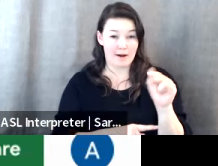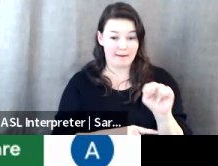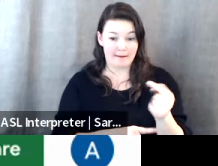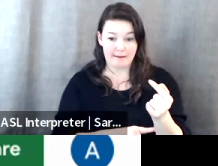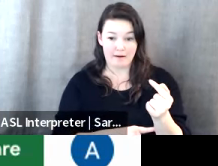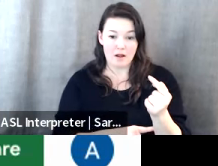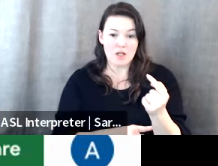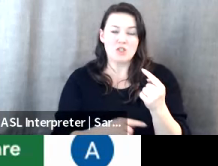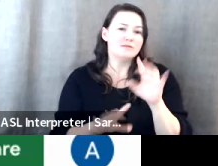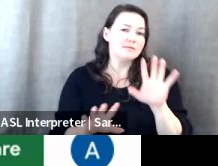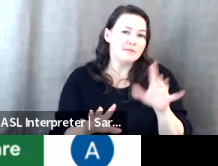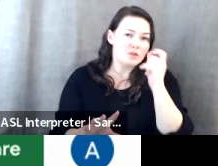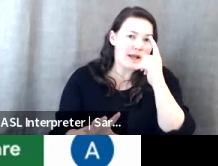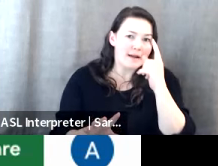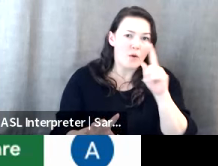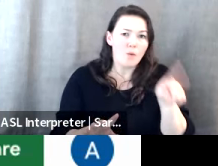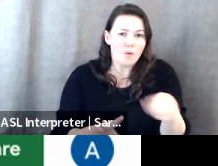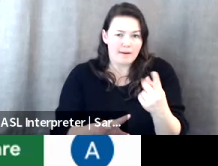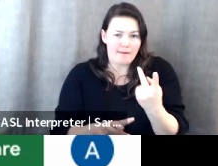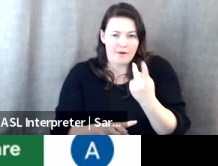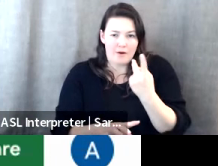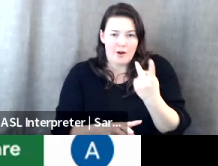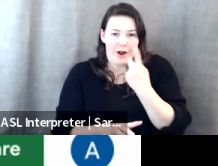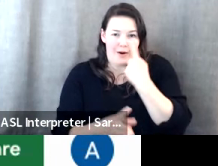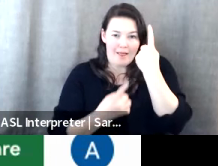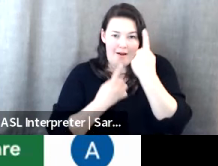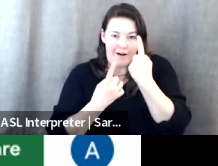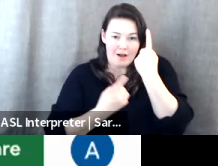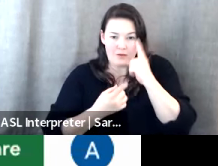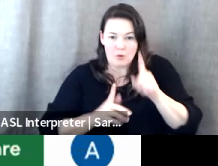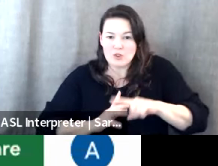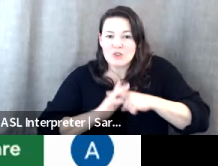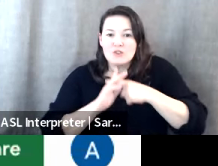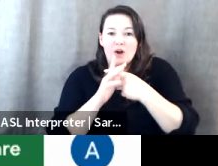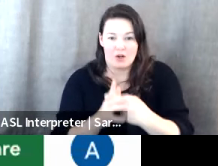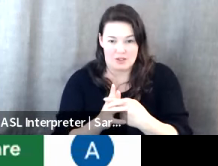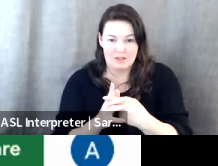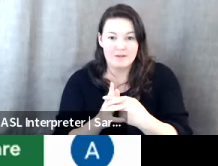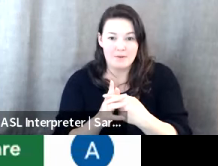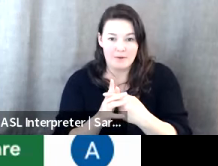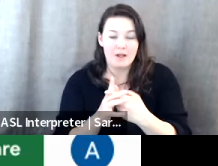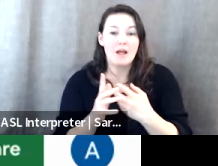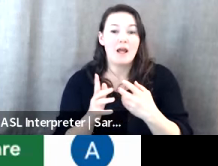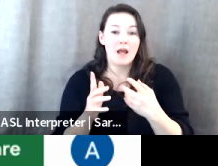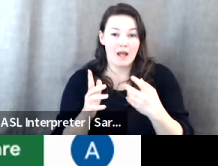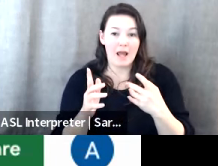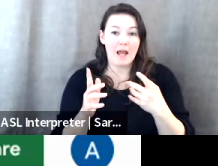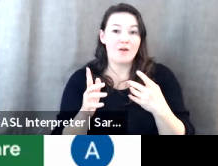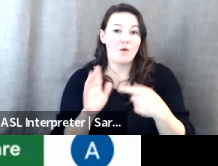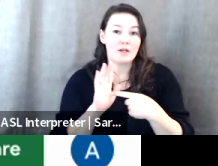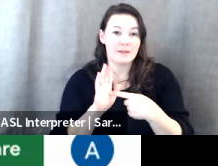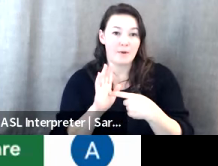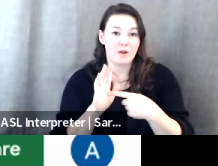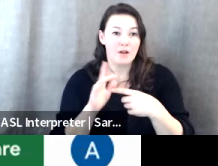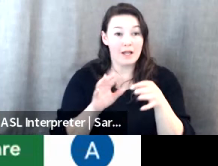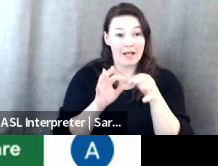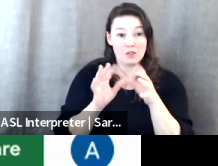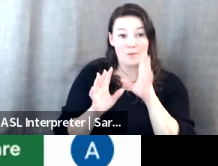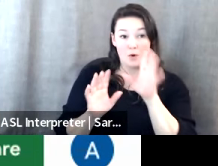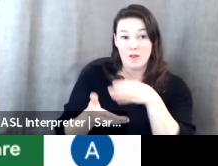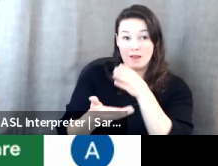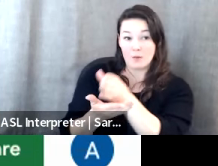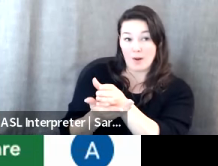our thoughts as a start to give everyone an idea. So as an example. The interpreter is going to interrupt,